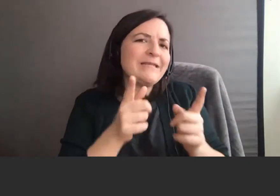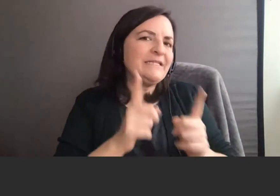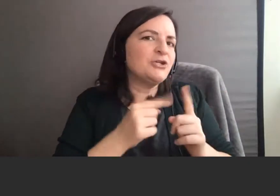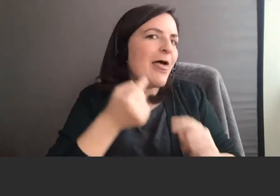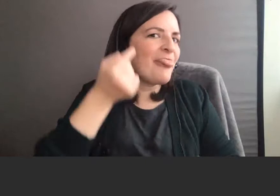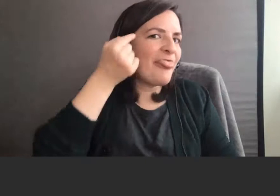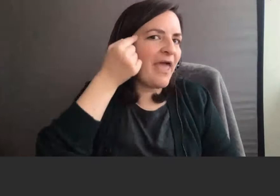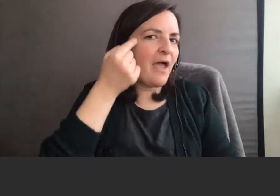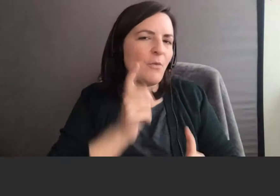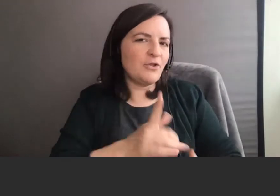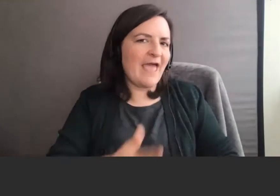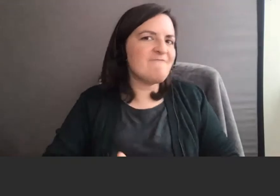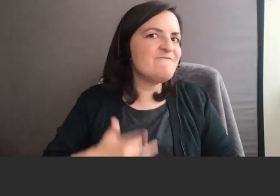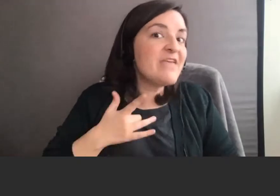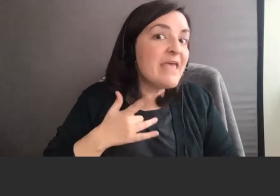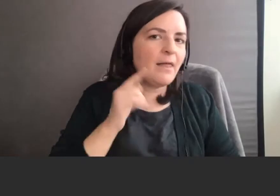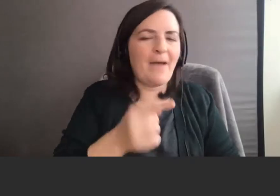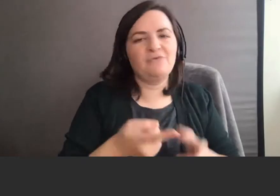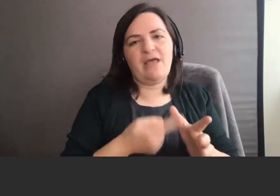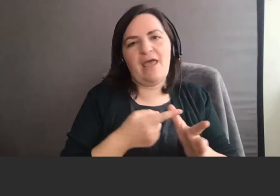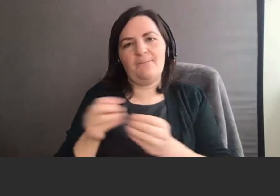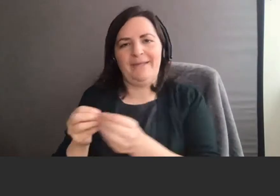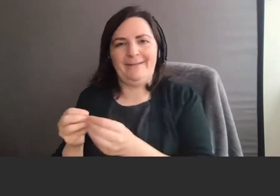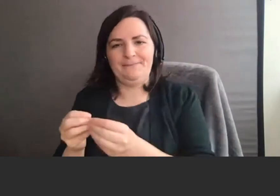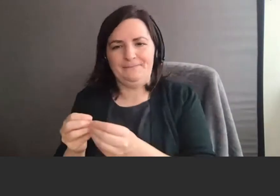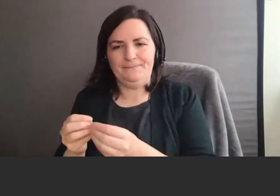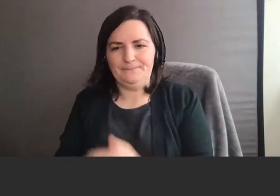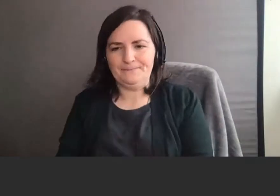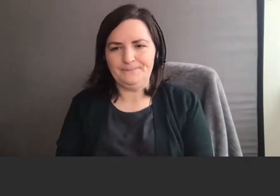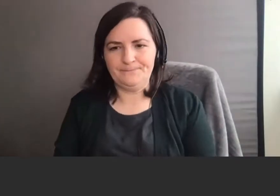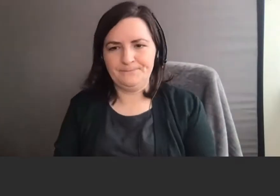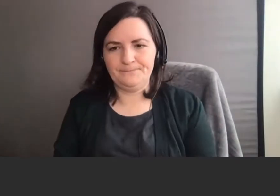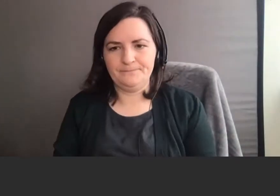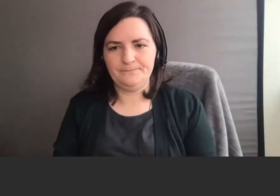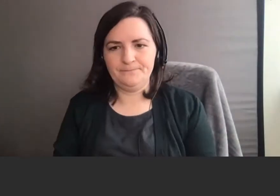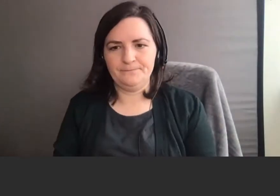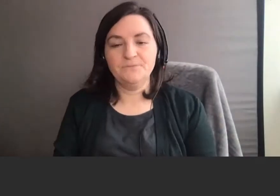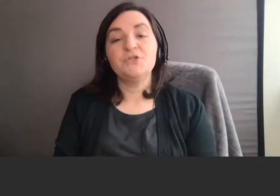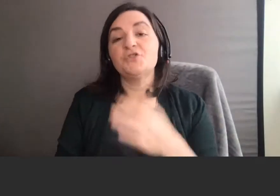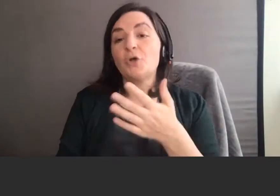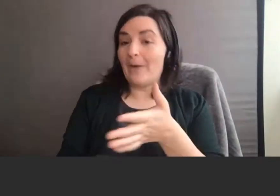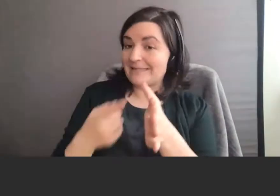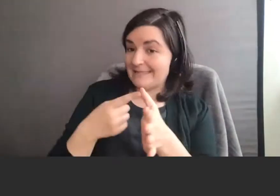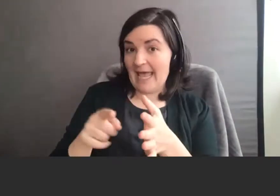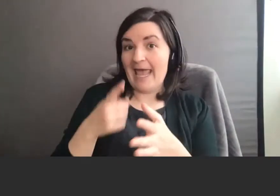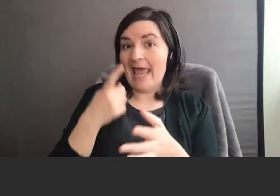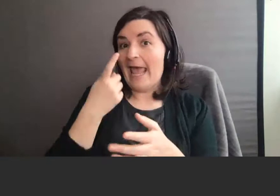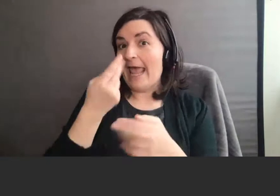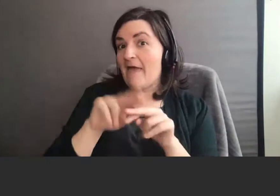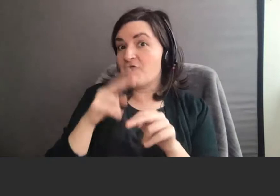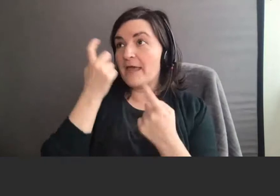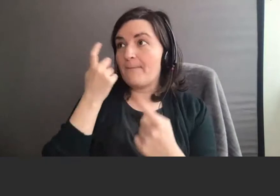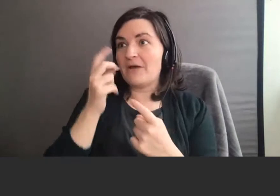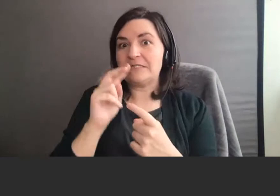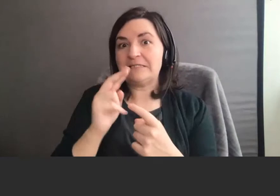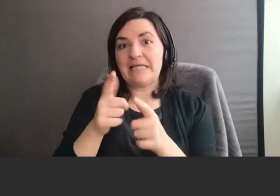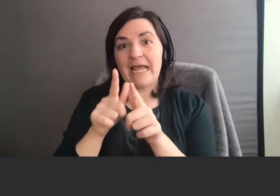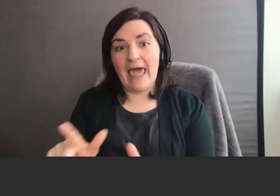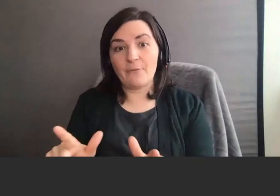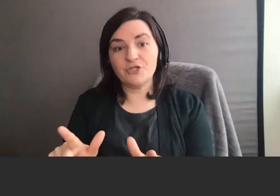so you're talking about second languages, and you might want to think about what the first language of these learners are, and if it's the same as the first language